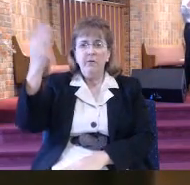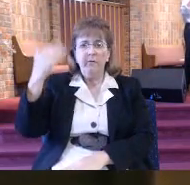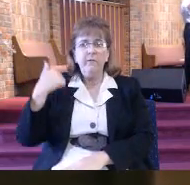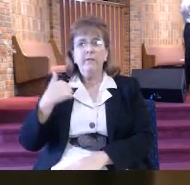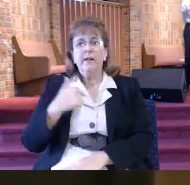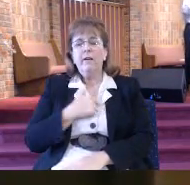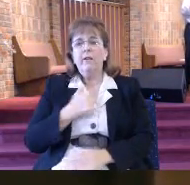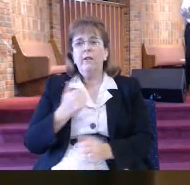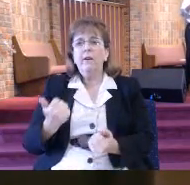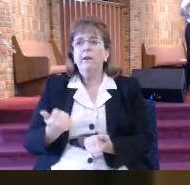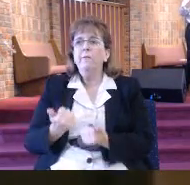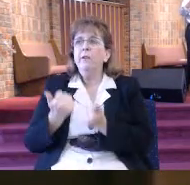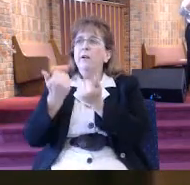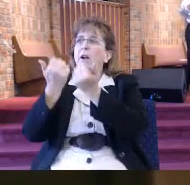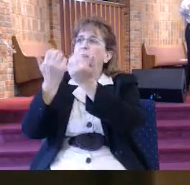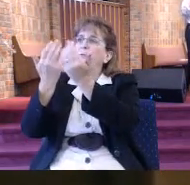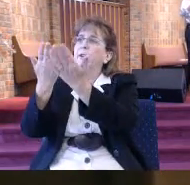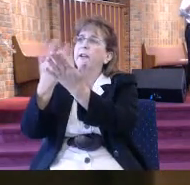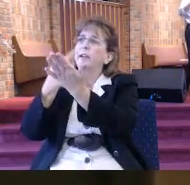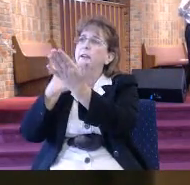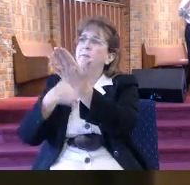above, we shall